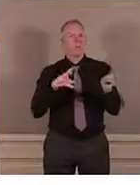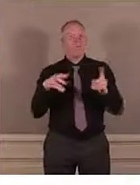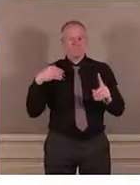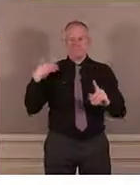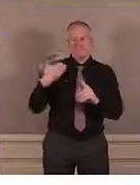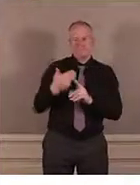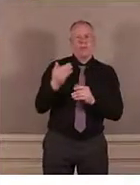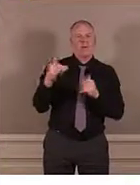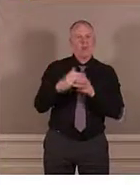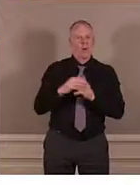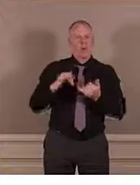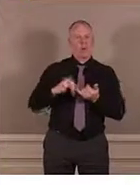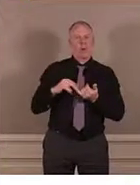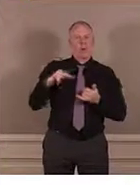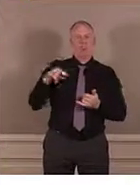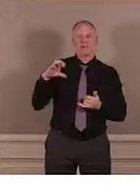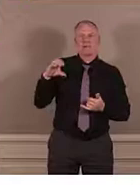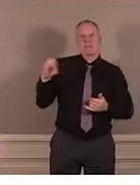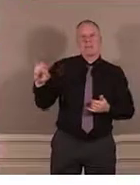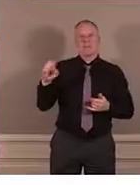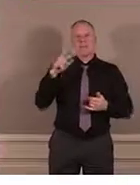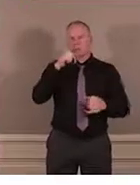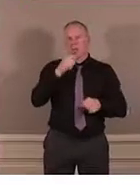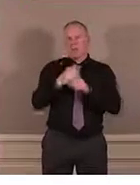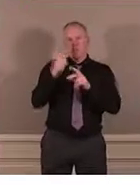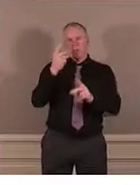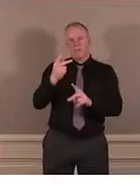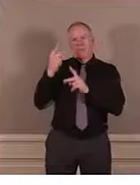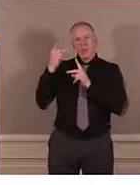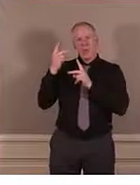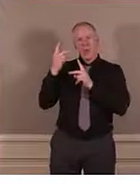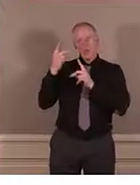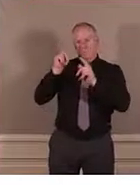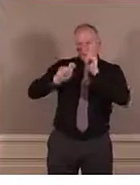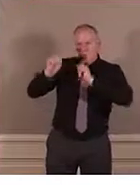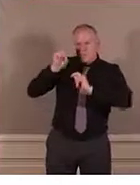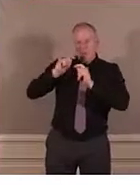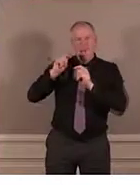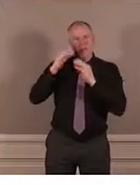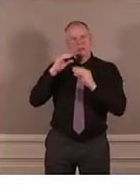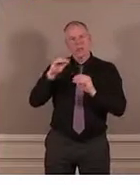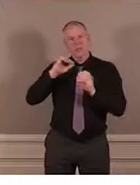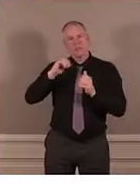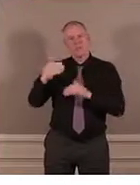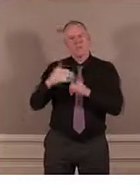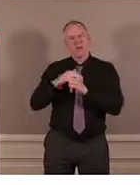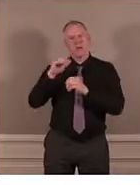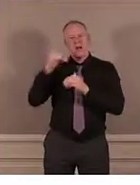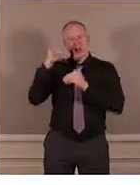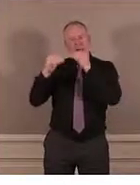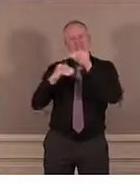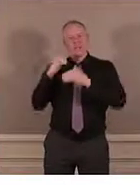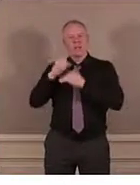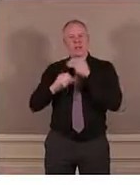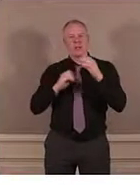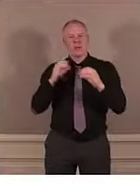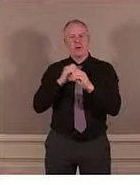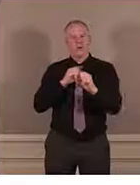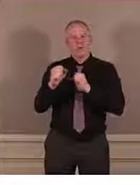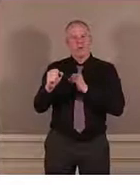the NCSE around the area of review of education provision in adult daycare services.